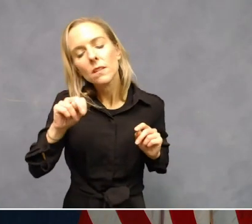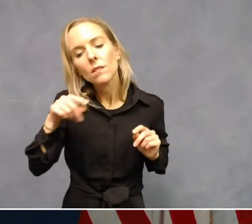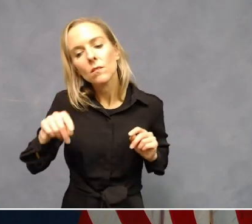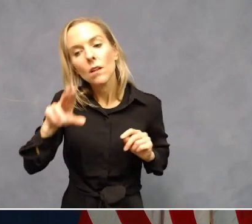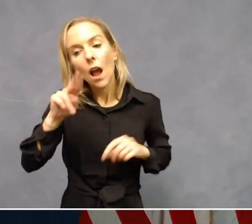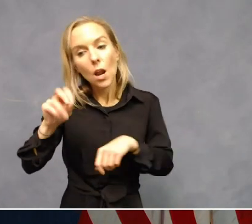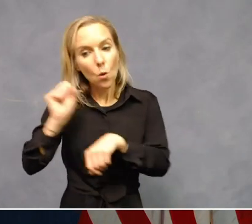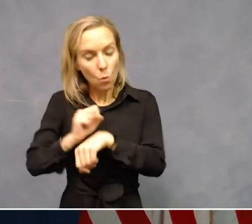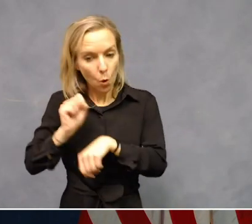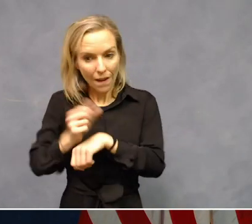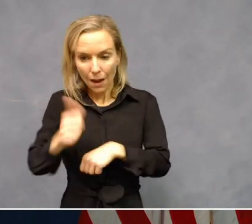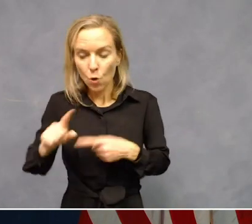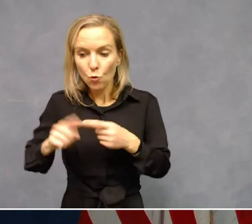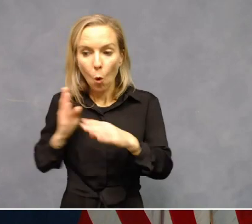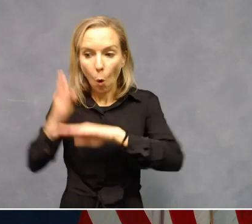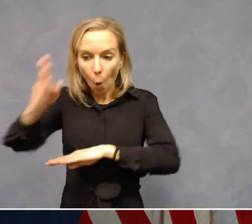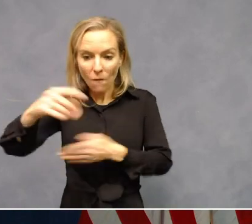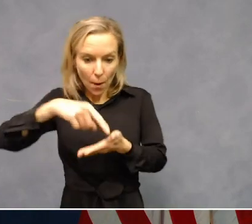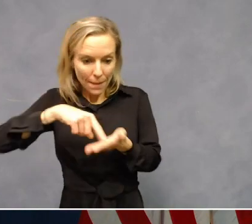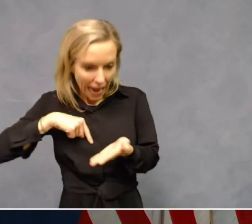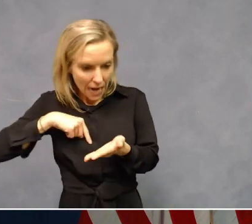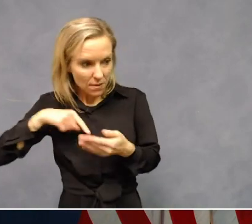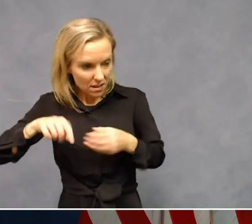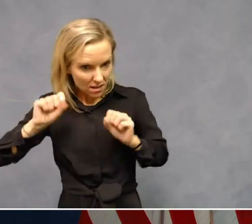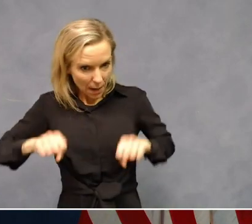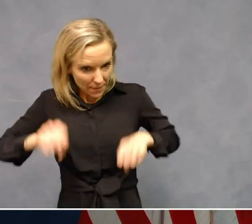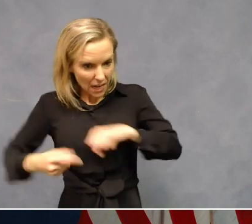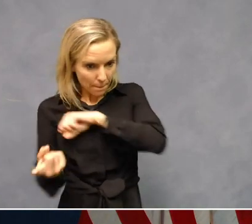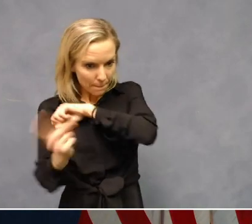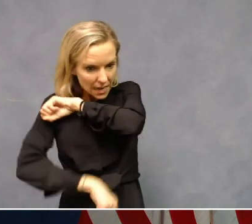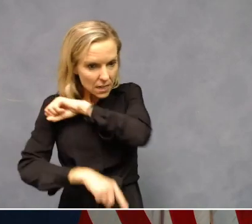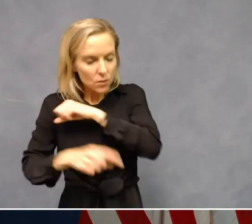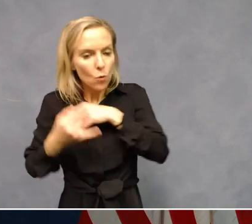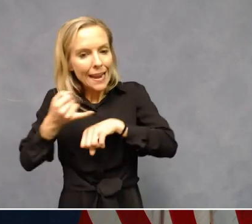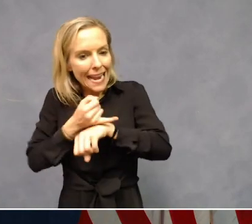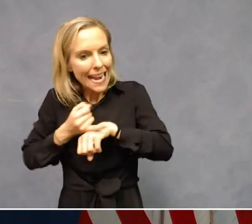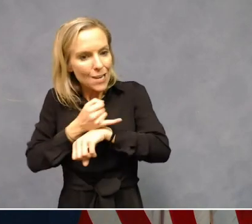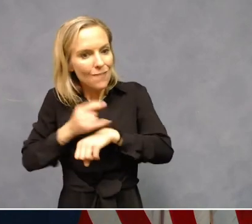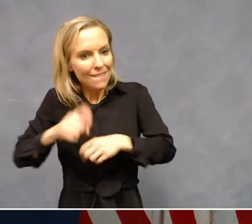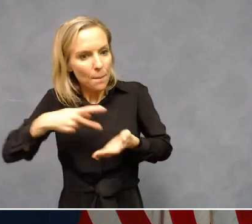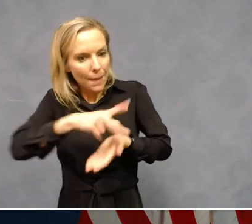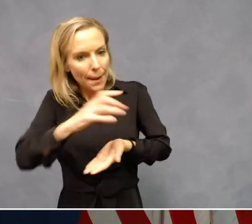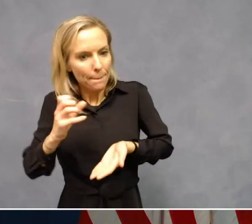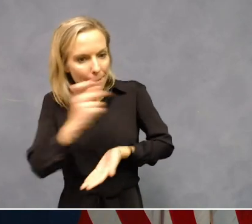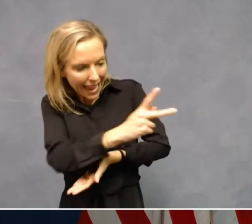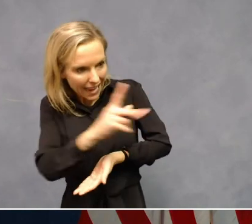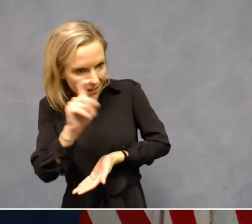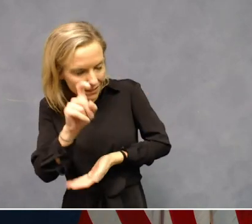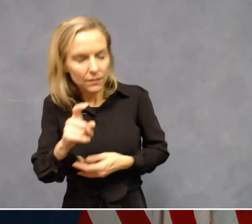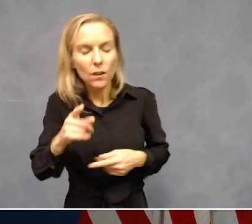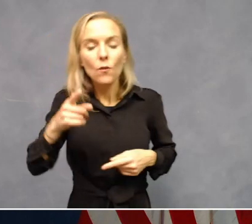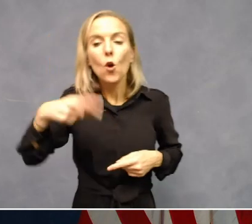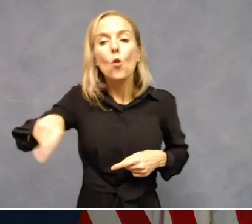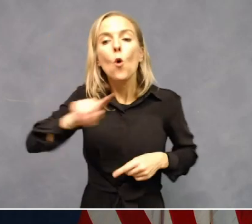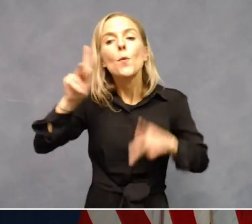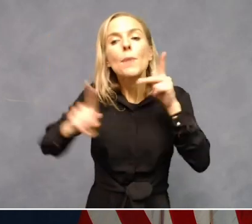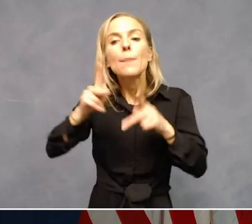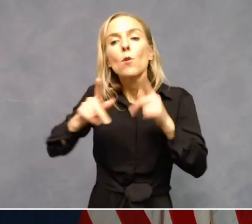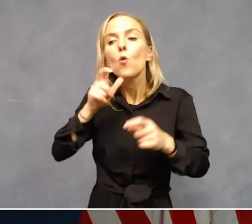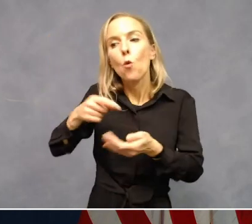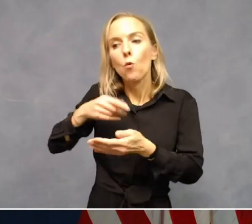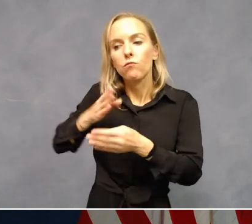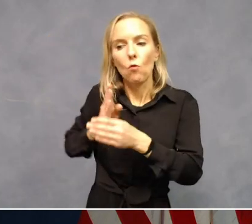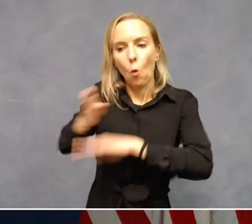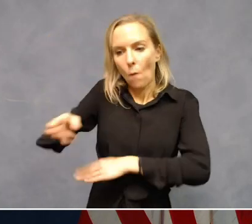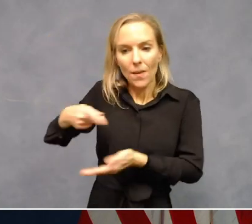they potentially face penalties or interest? For those that have been overpaid, I know from my end, we're not going to charge